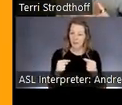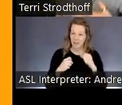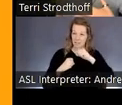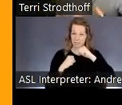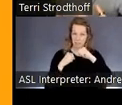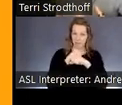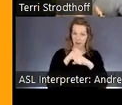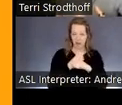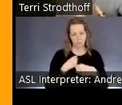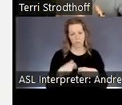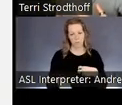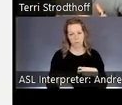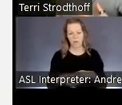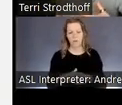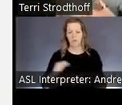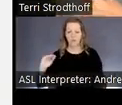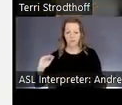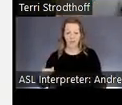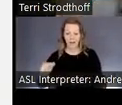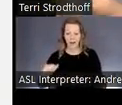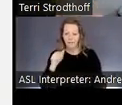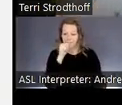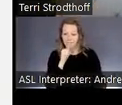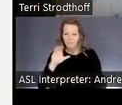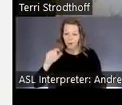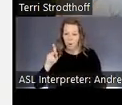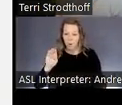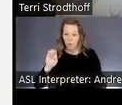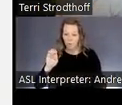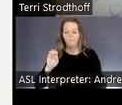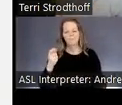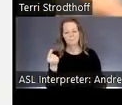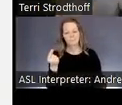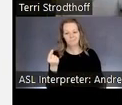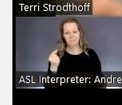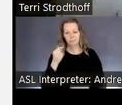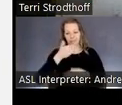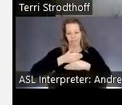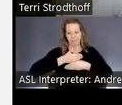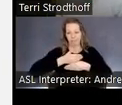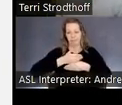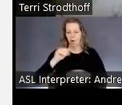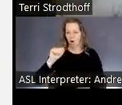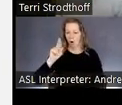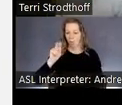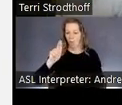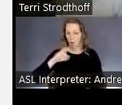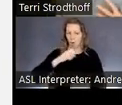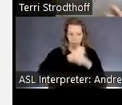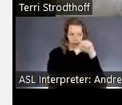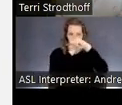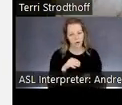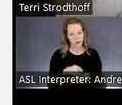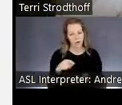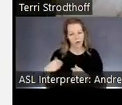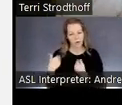so how does a child cope with the pain? Is that we learn to armor up, put on our coping mechanisms for the pain.